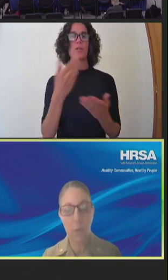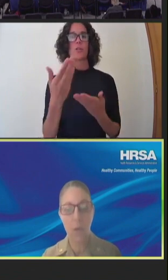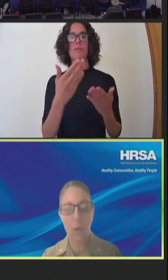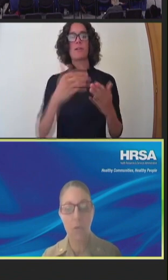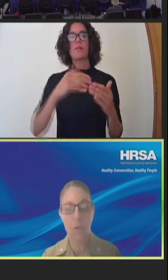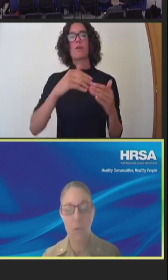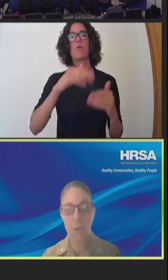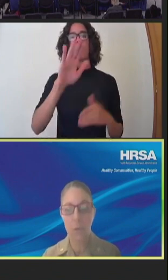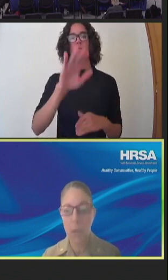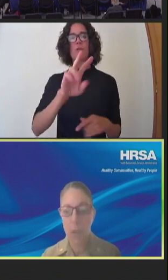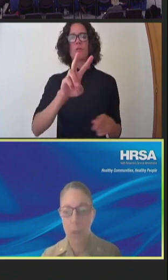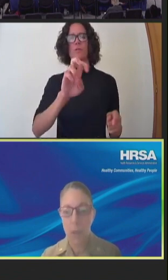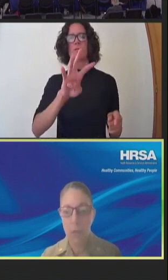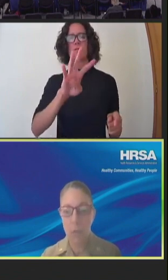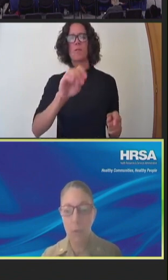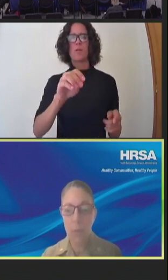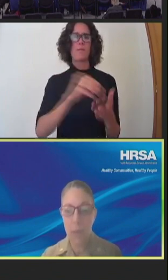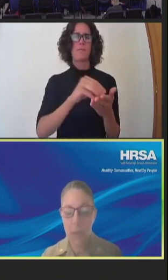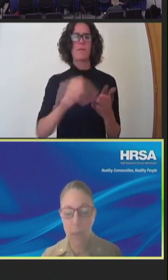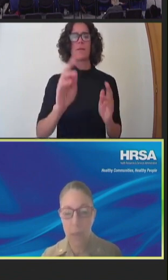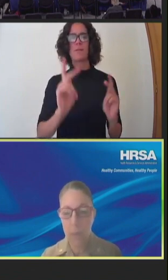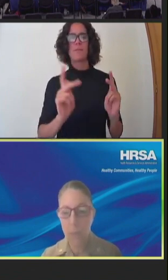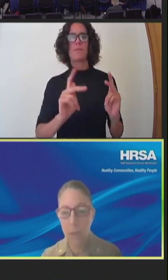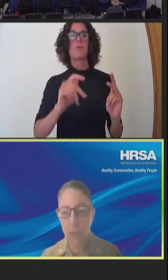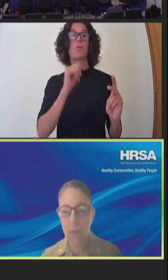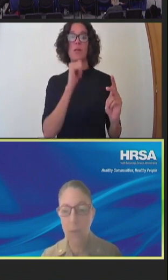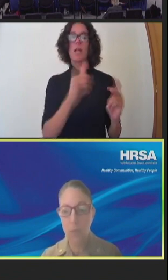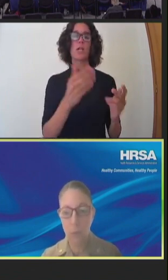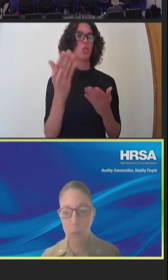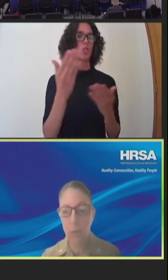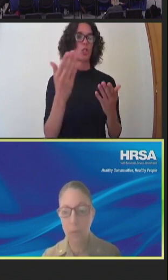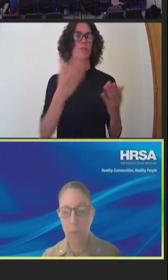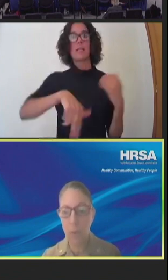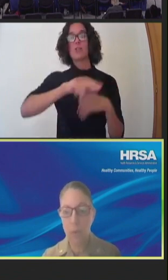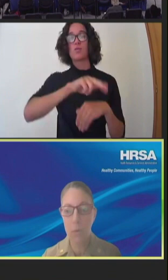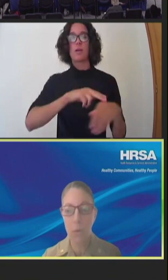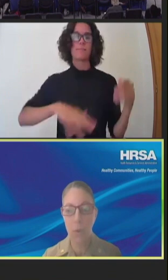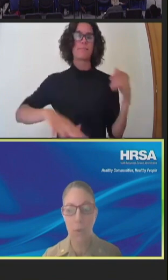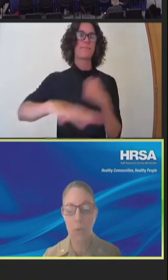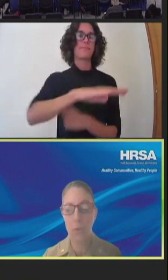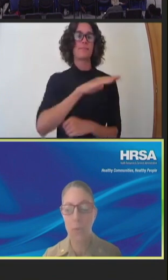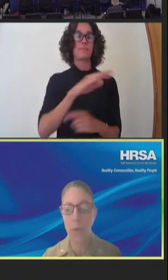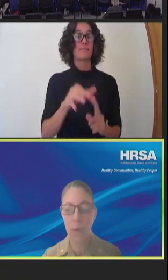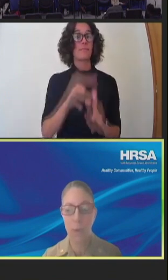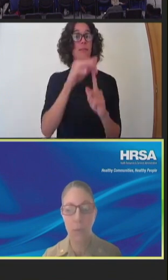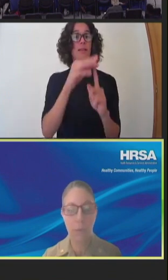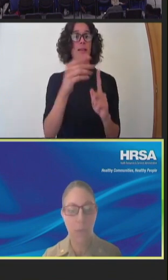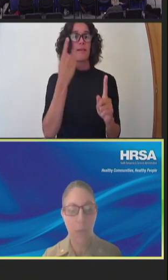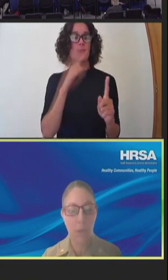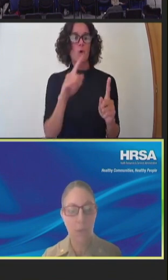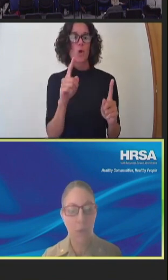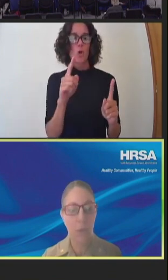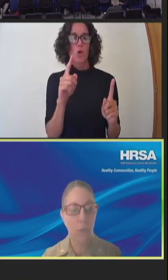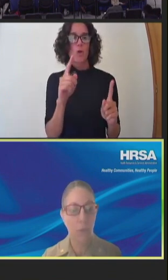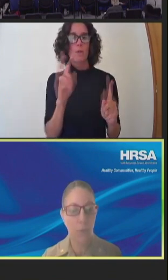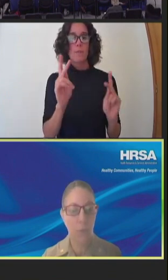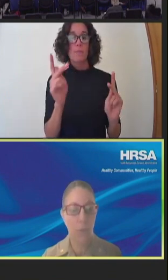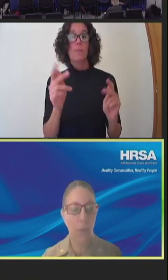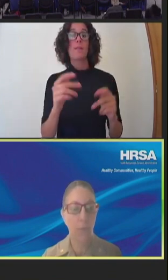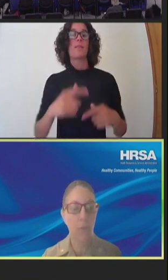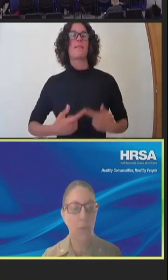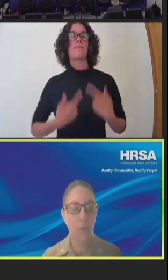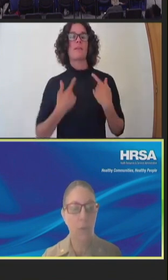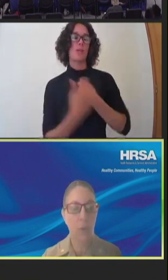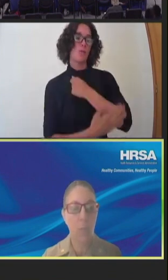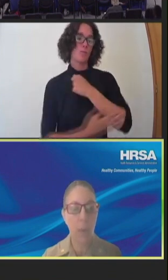who are uninsured, enrolled in Medicaid, living in rural, remote, or underserved areas, struggling to afford their